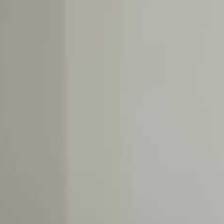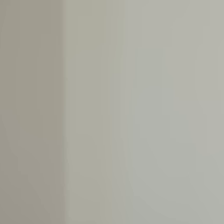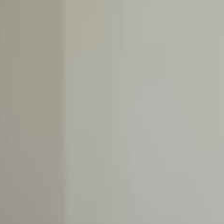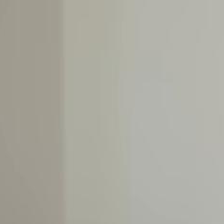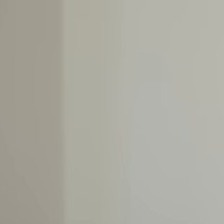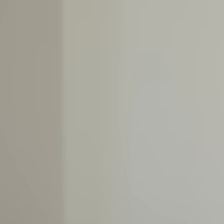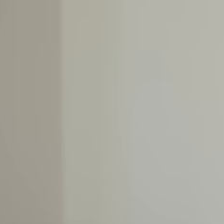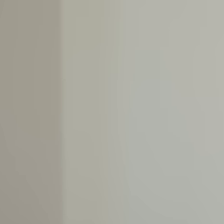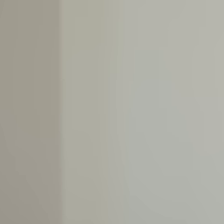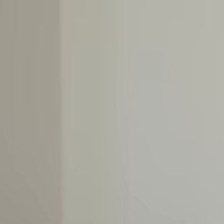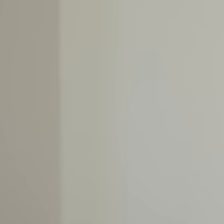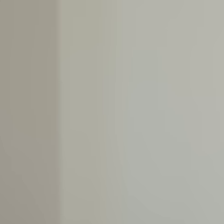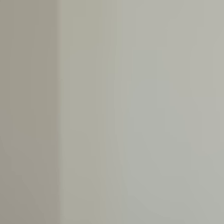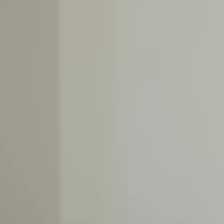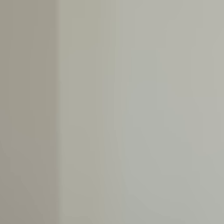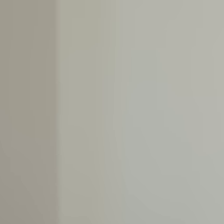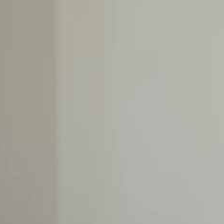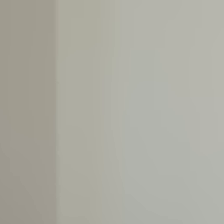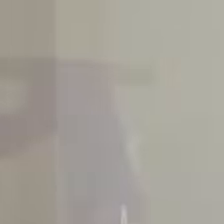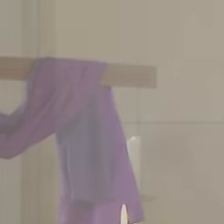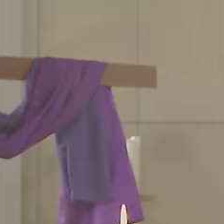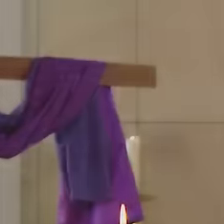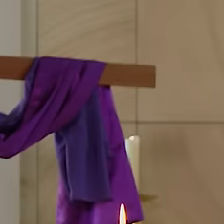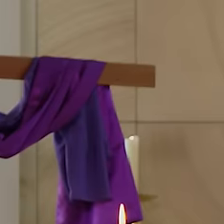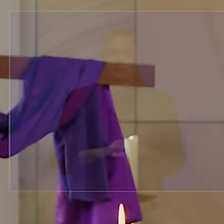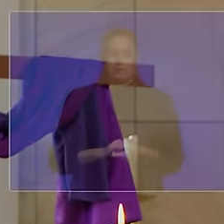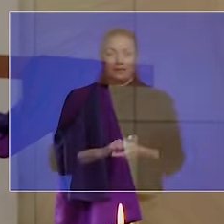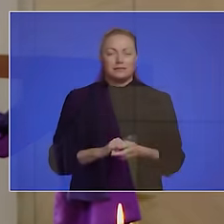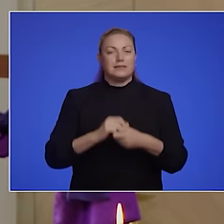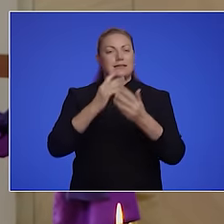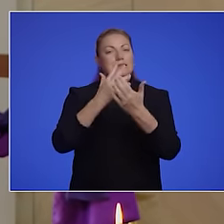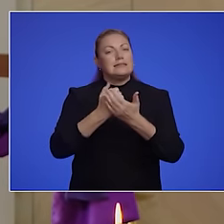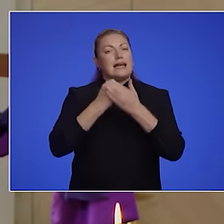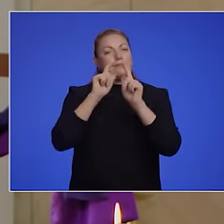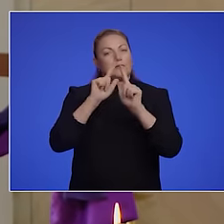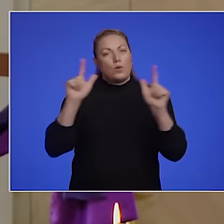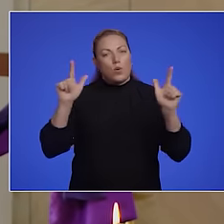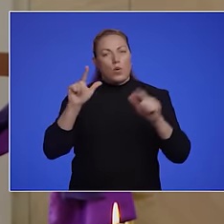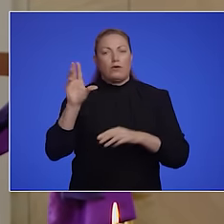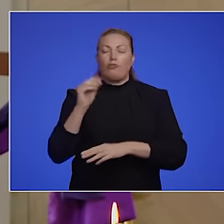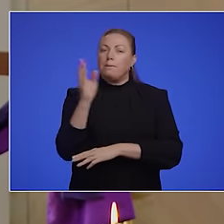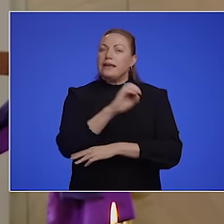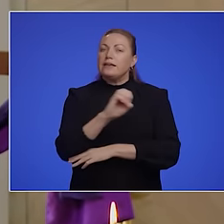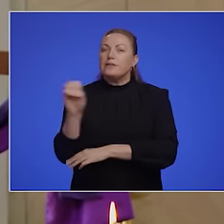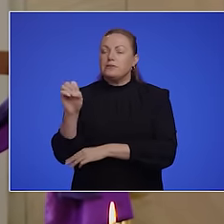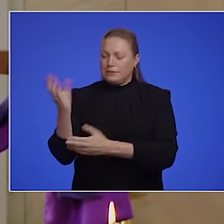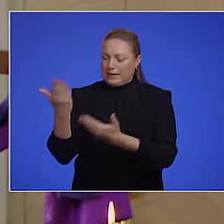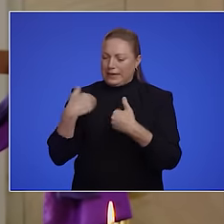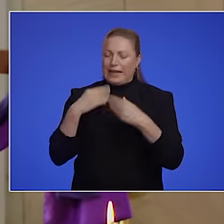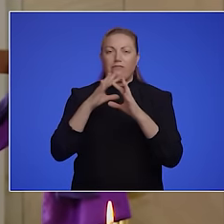not into temptation But deliver us from evil Deliver us, Lord, we pray, from every evil